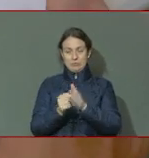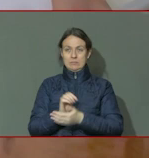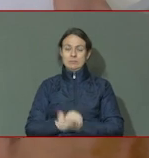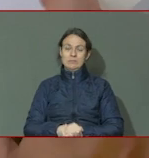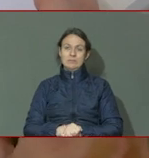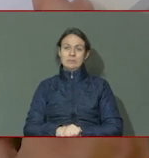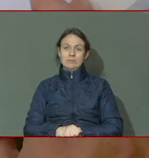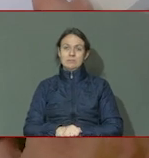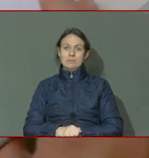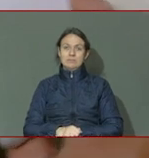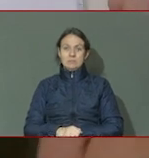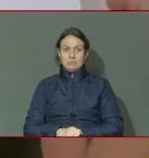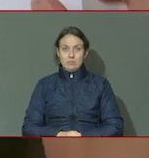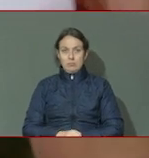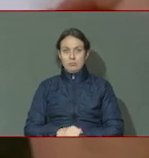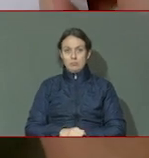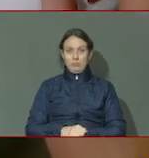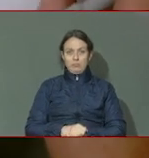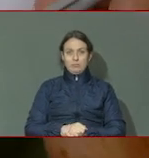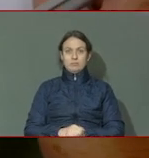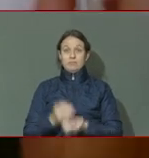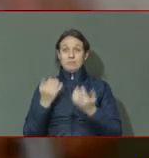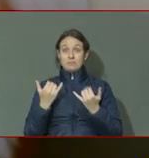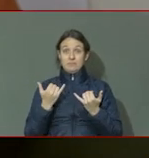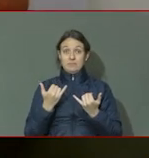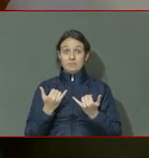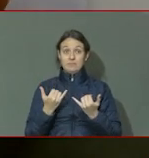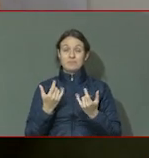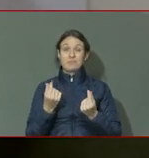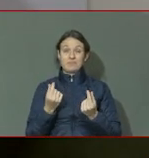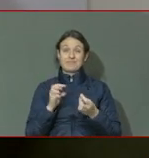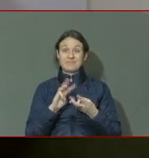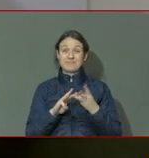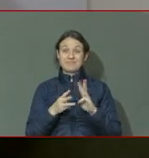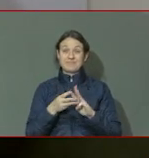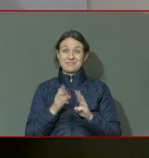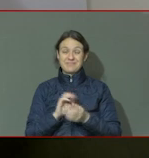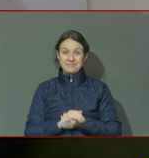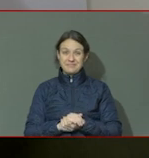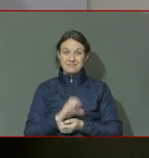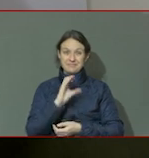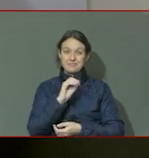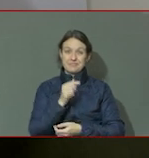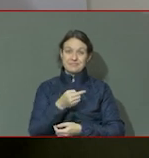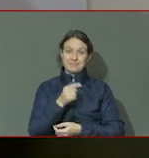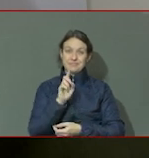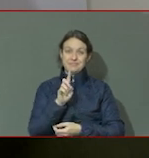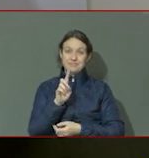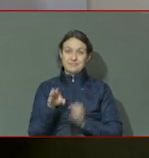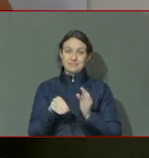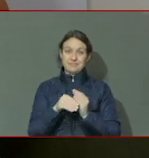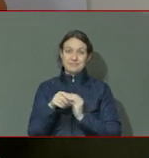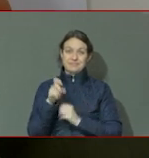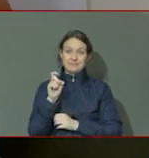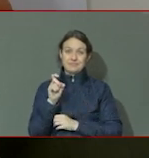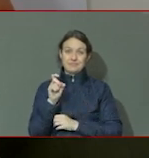Okay, boys and girls, now we're going to do some maths. So now I must just put in 0.11 plus